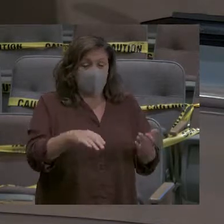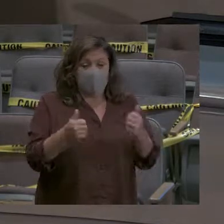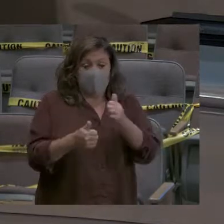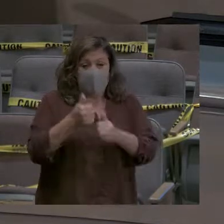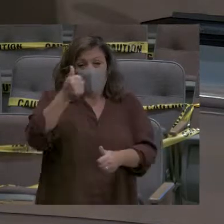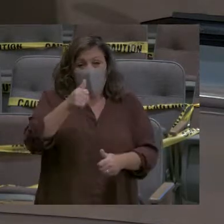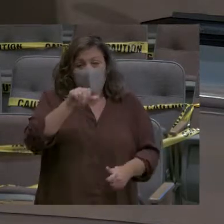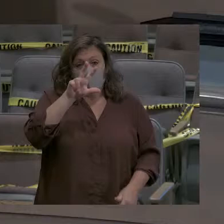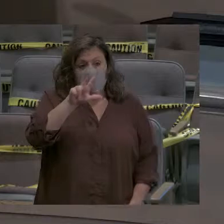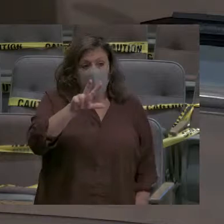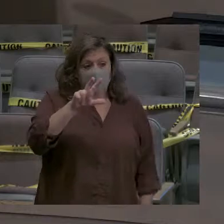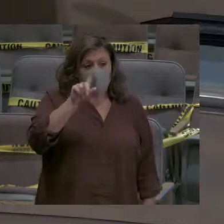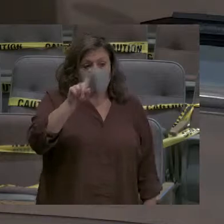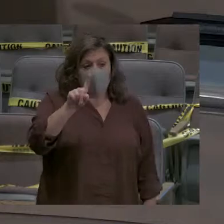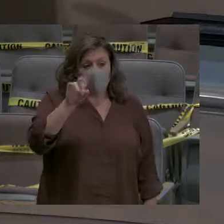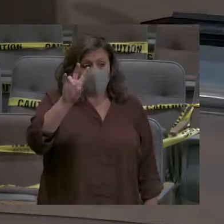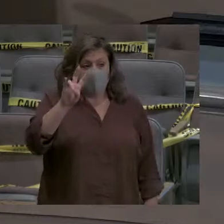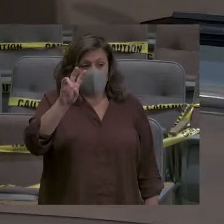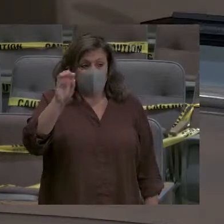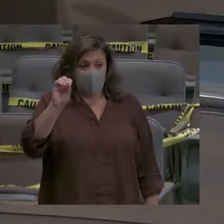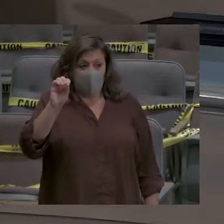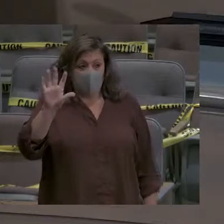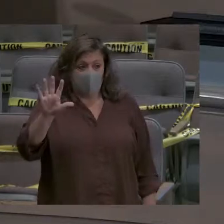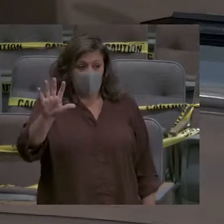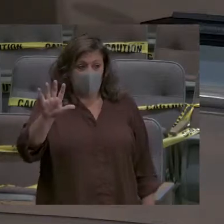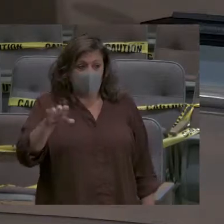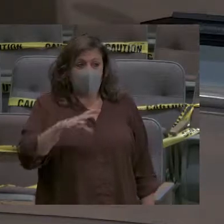31705, which is East Albany, and the zip code